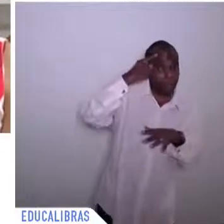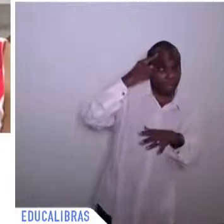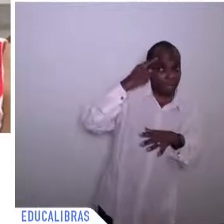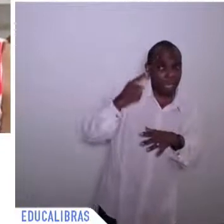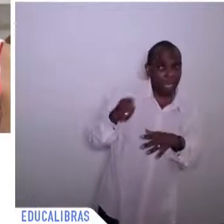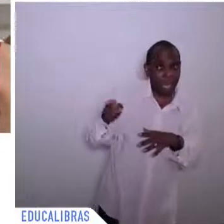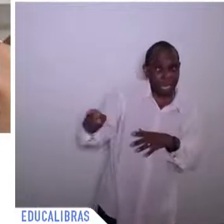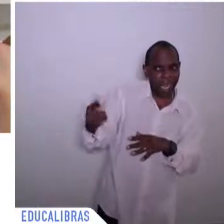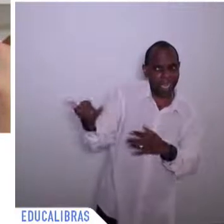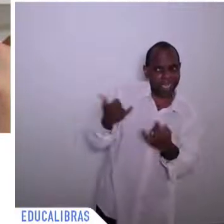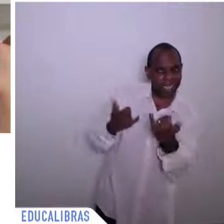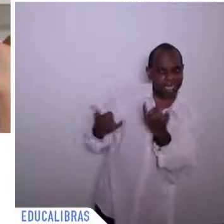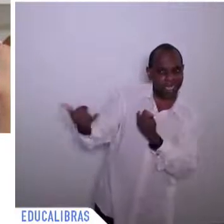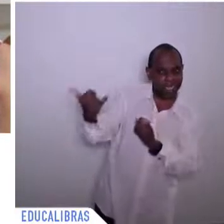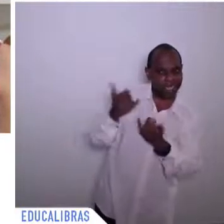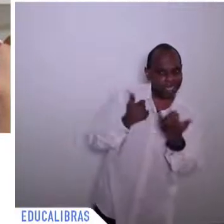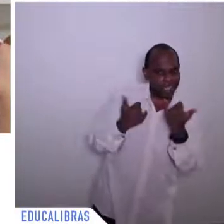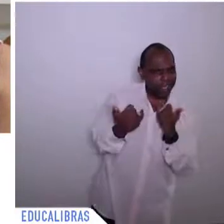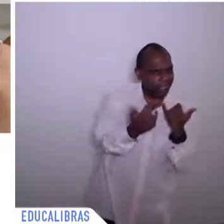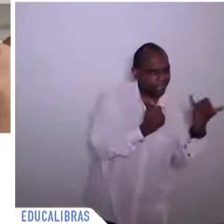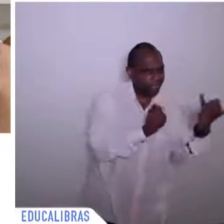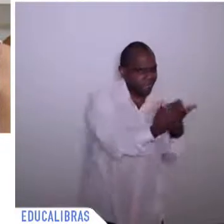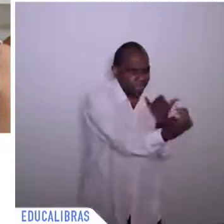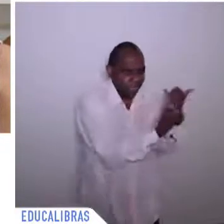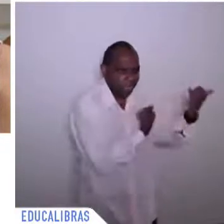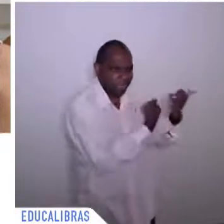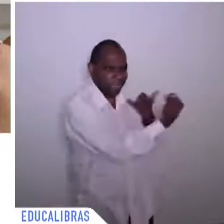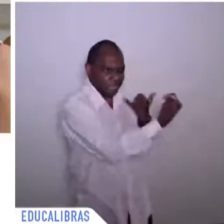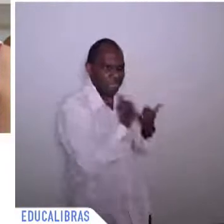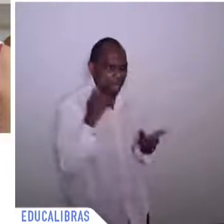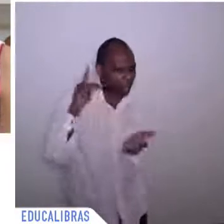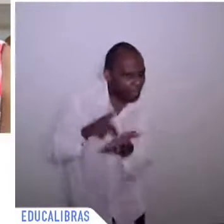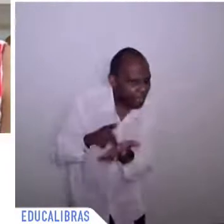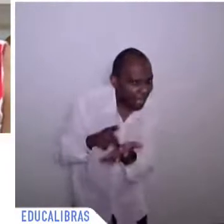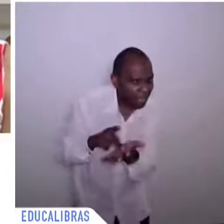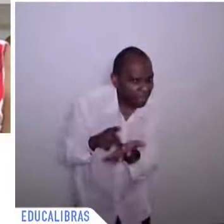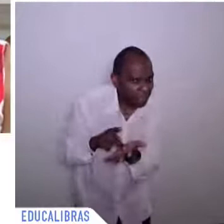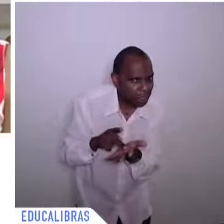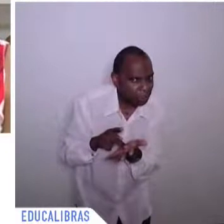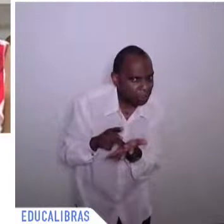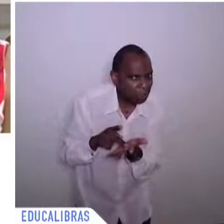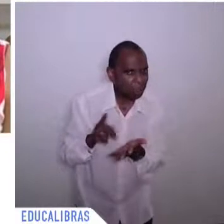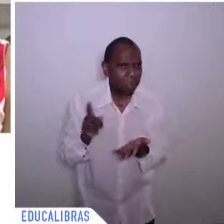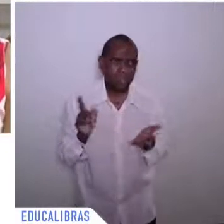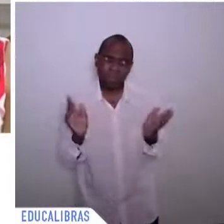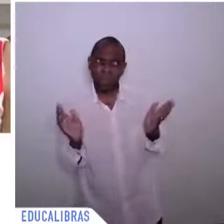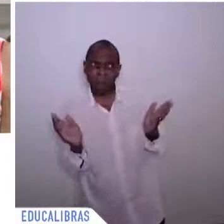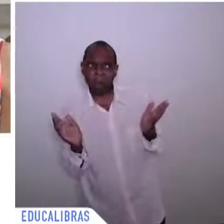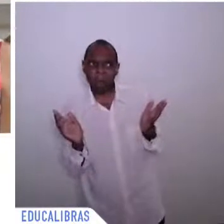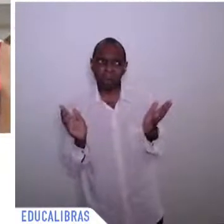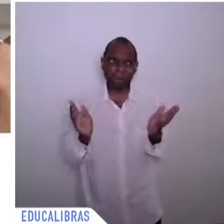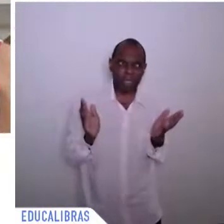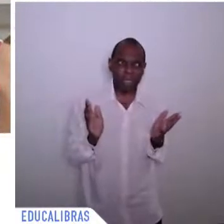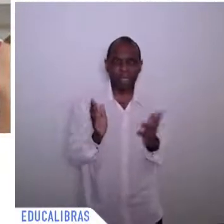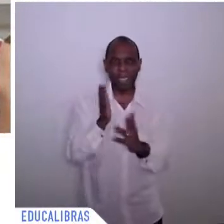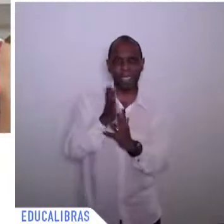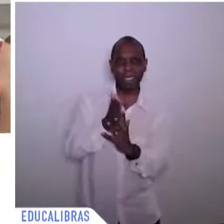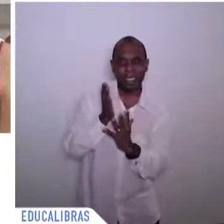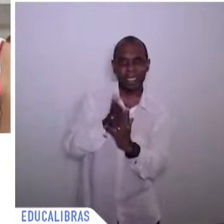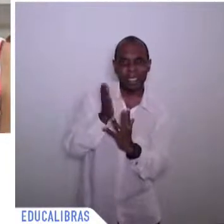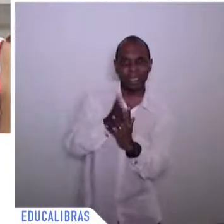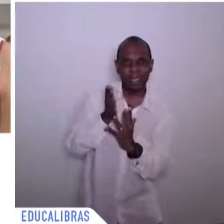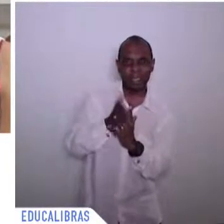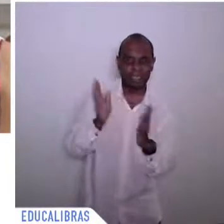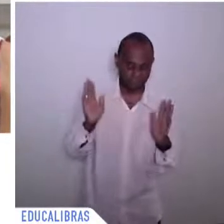get in electoral contexts, and the legitimacy they attribute to the actors who mediate